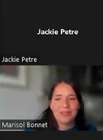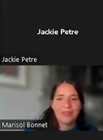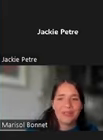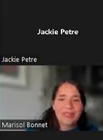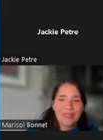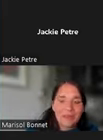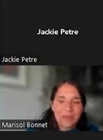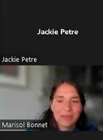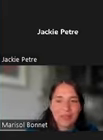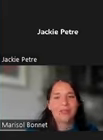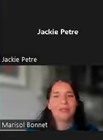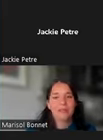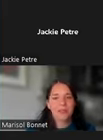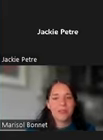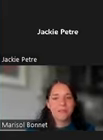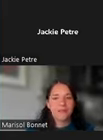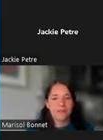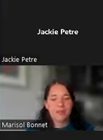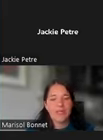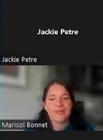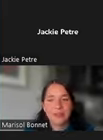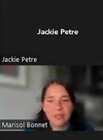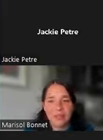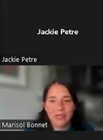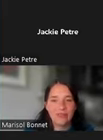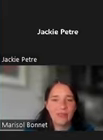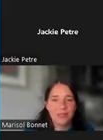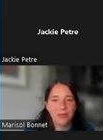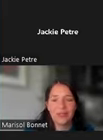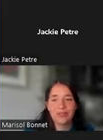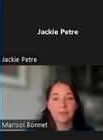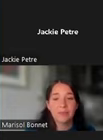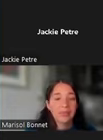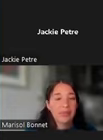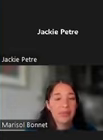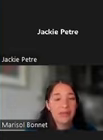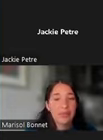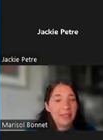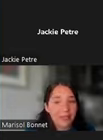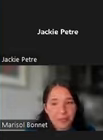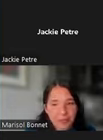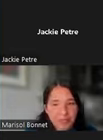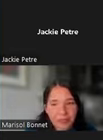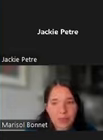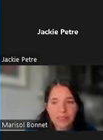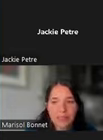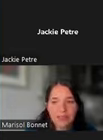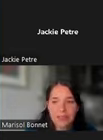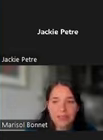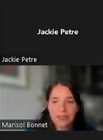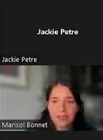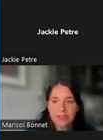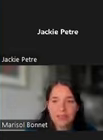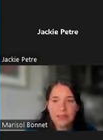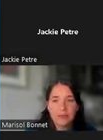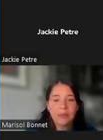contributed to the study. We are really proud to say that for the past 6 months, we have worked with many of Puerto Rico's public